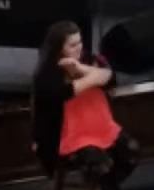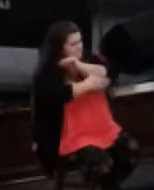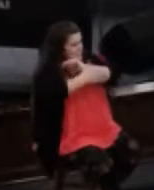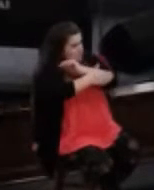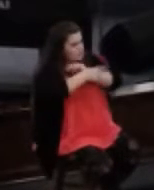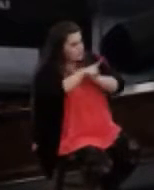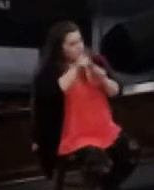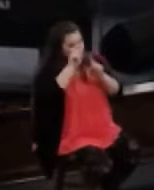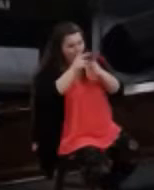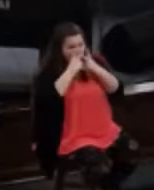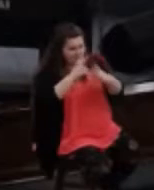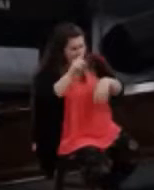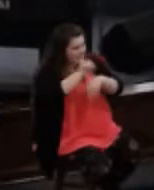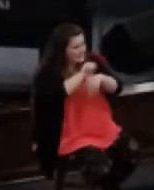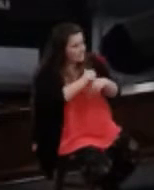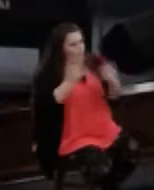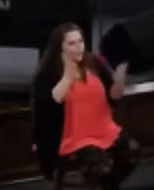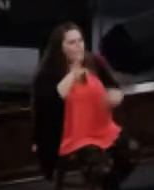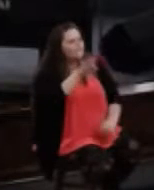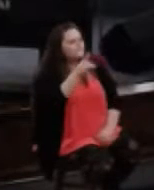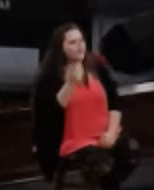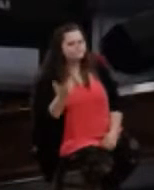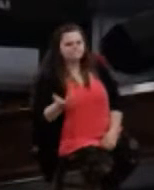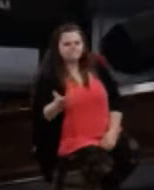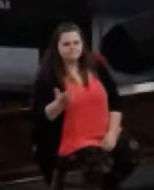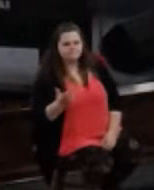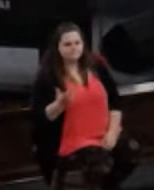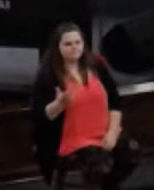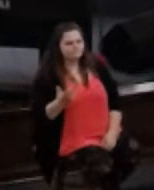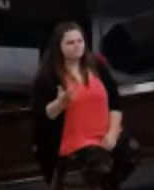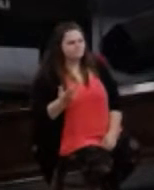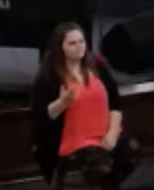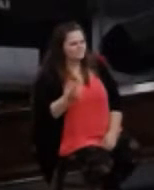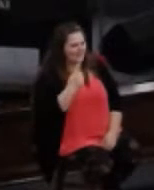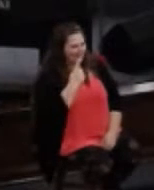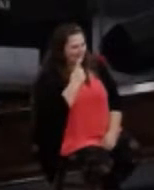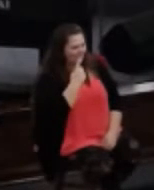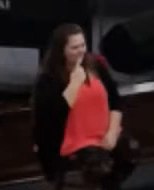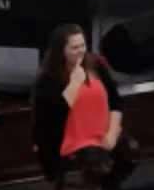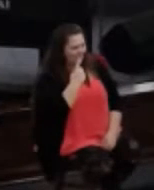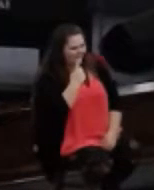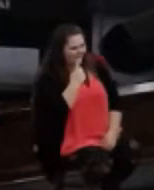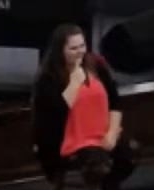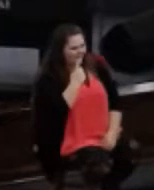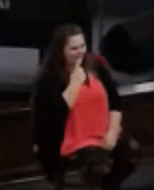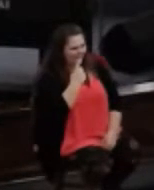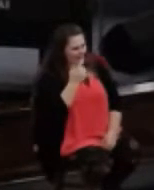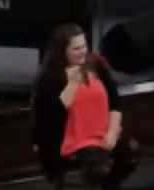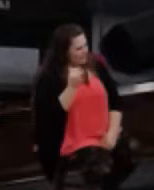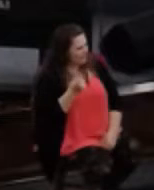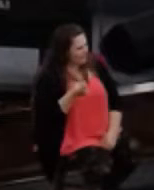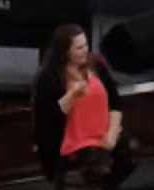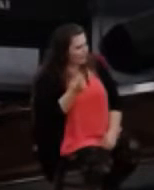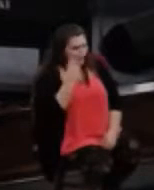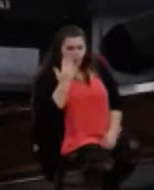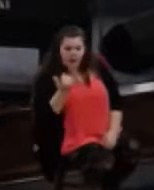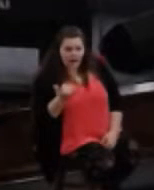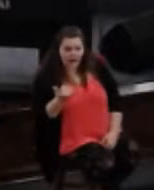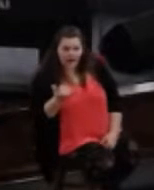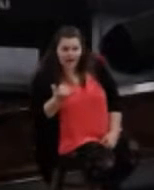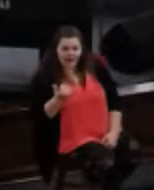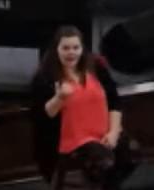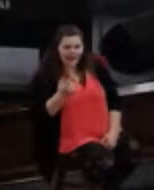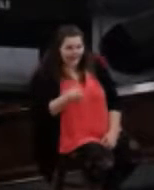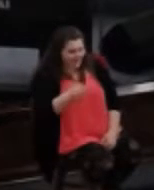Temple of the Tooth, guess what you're going to find? Right, a tooth still there. You know why?